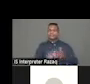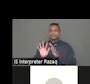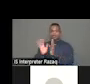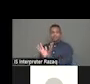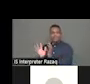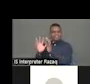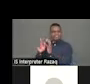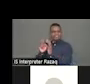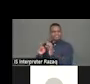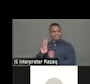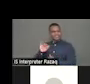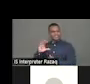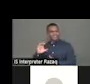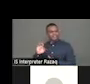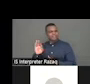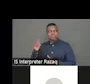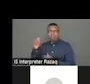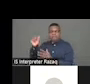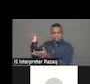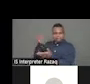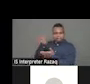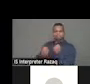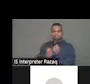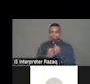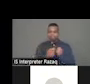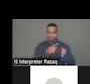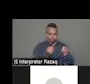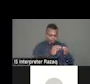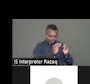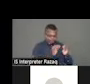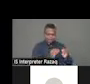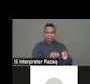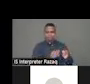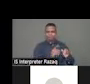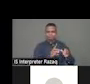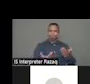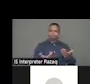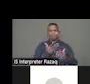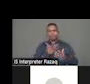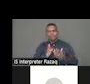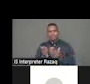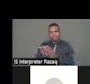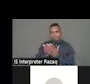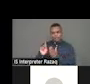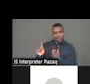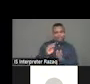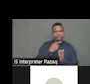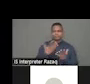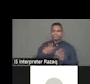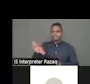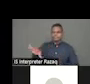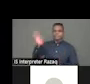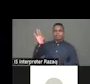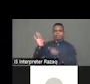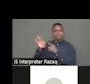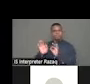model schools supported by Humanity and Inclusion. Schools have received tablets,